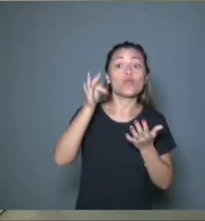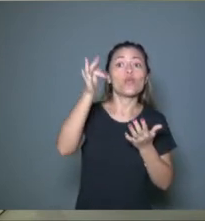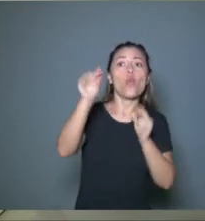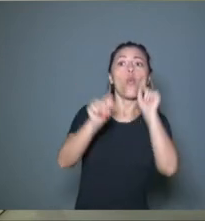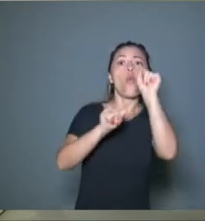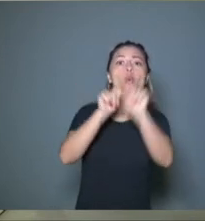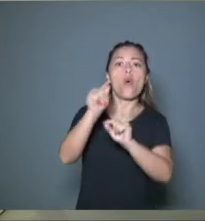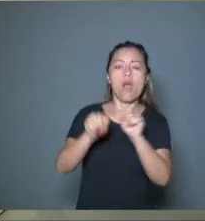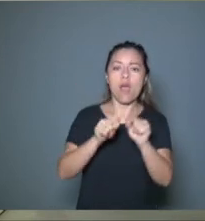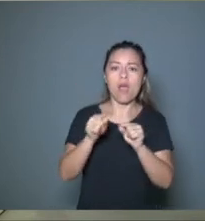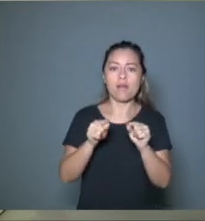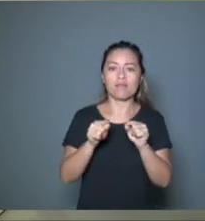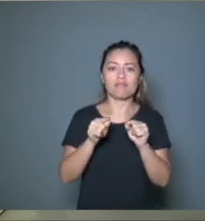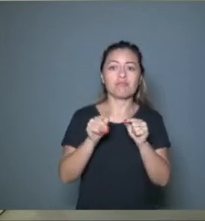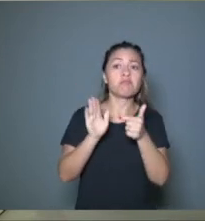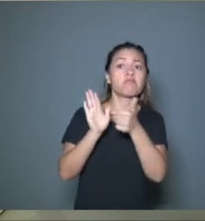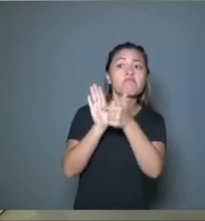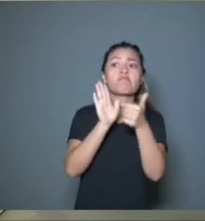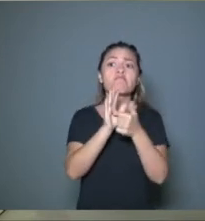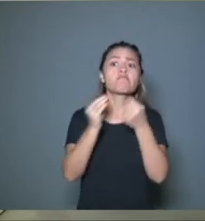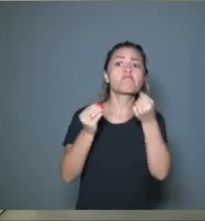and businesses.